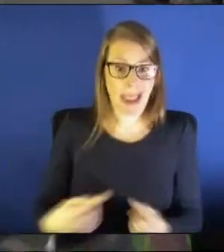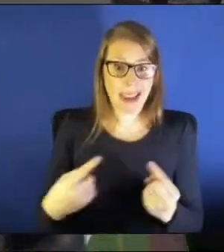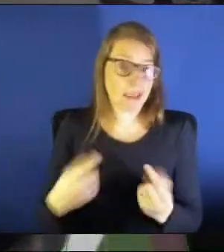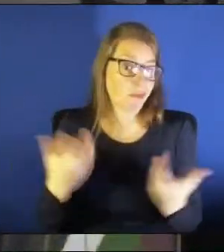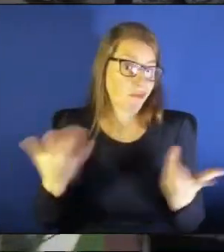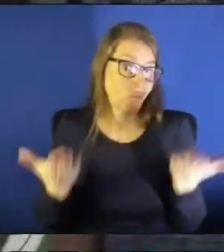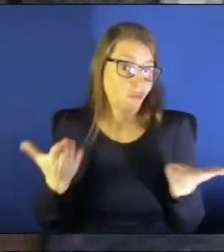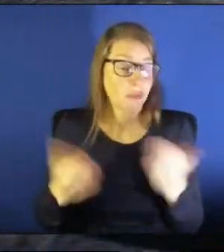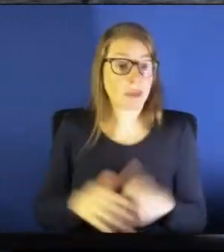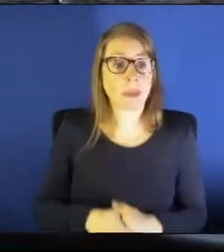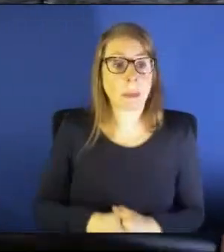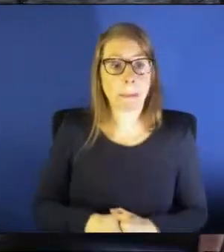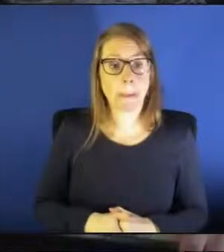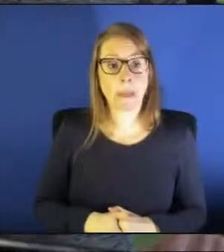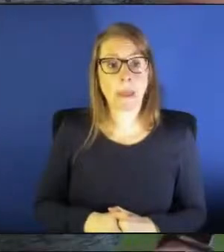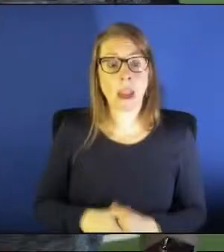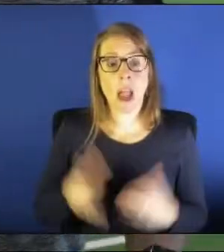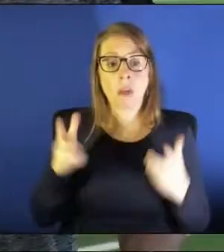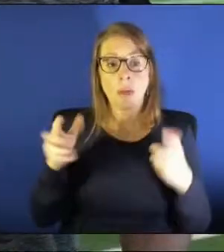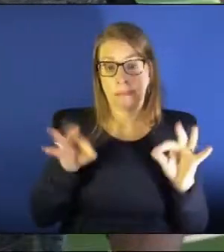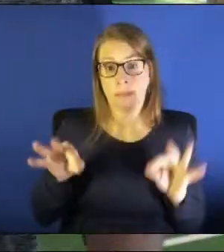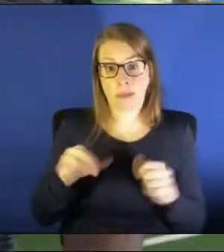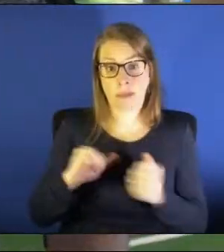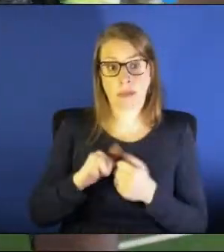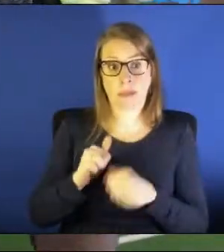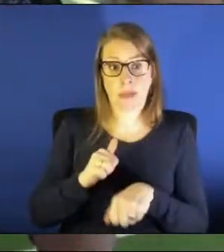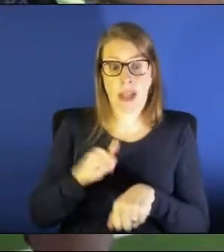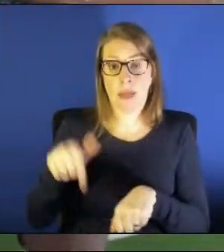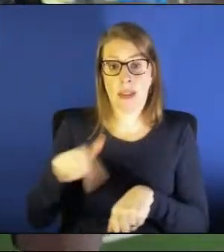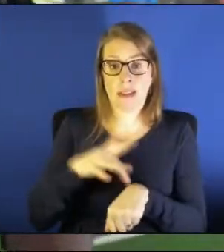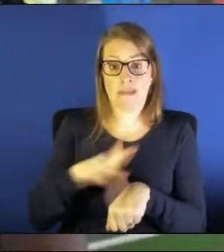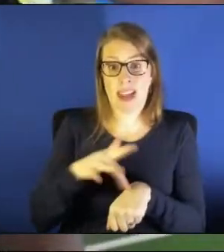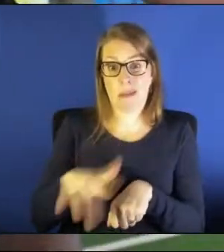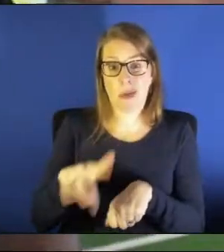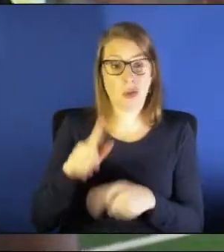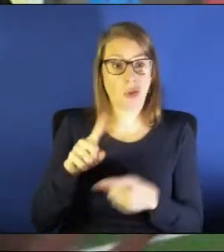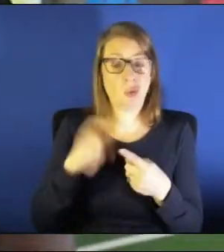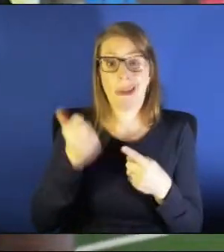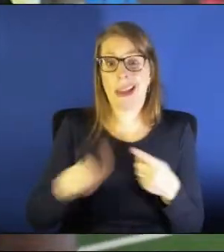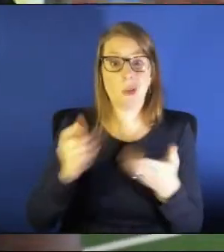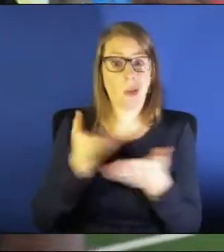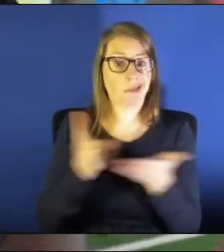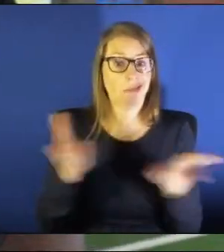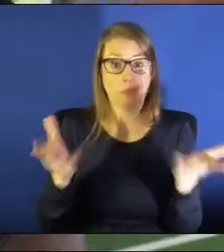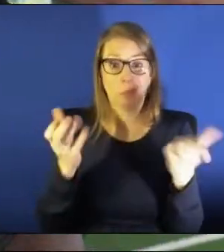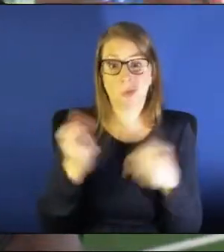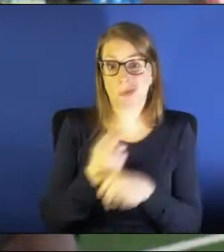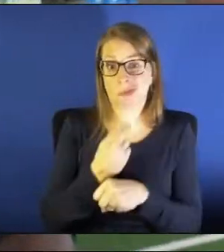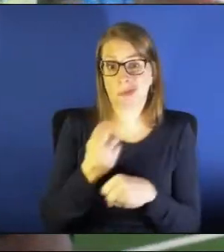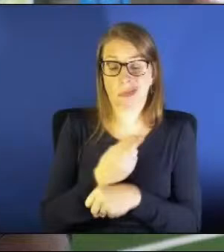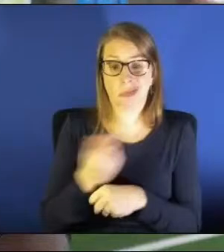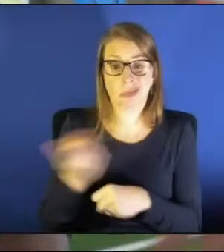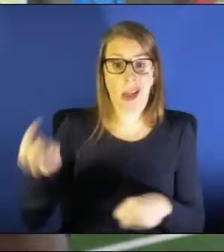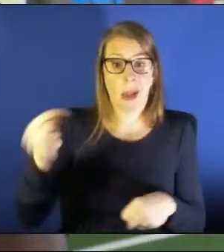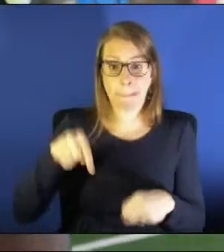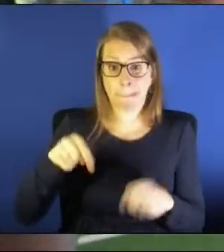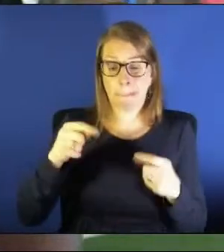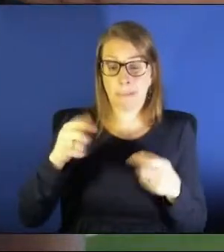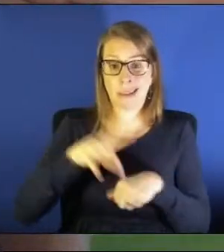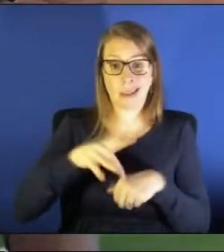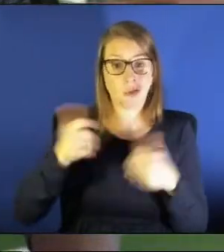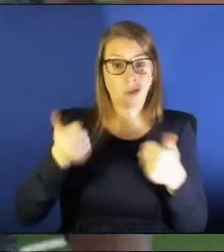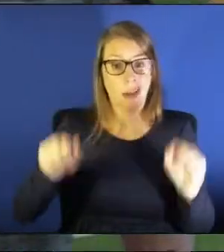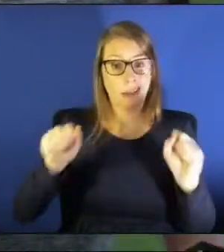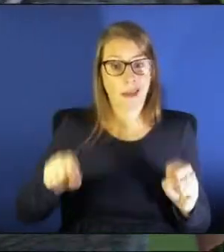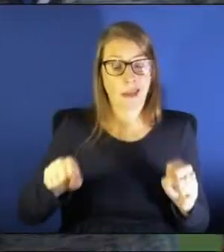here, but I want to talk about how this is available to pretty much anyone who wants to use it, who can come here and try it. In fact, you recently had